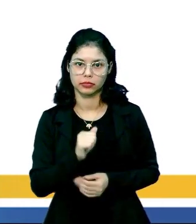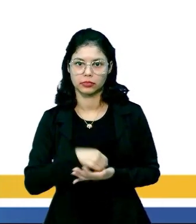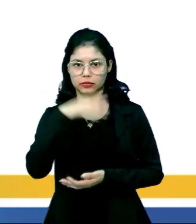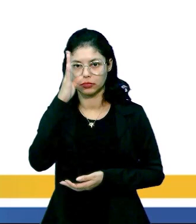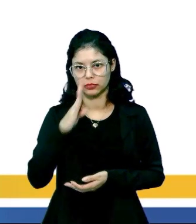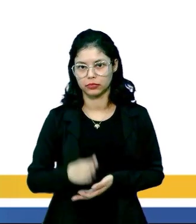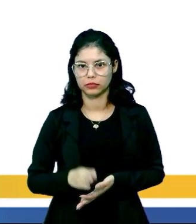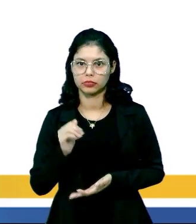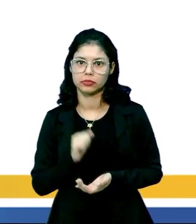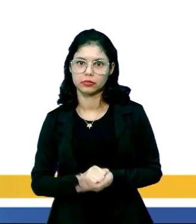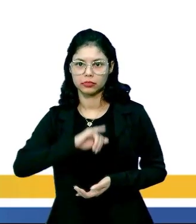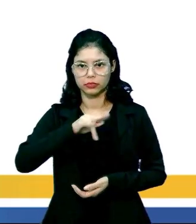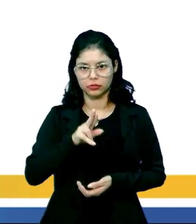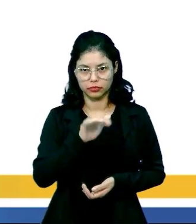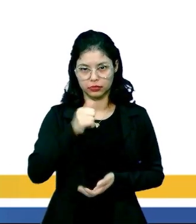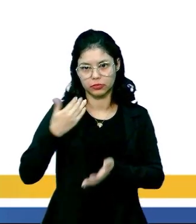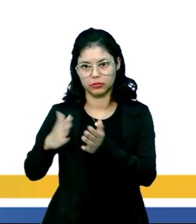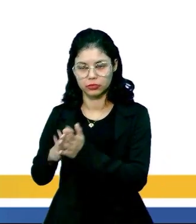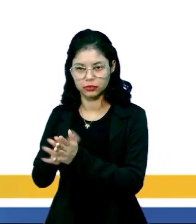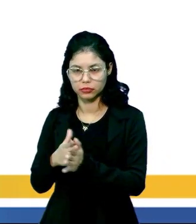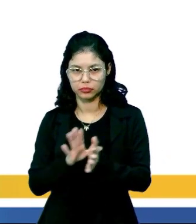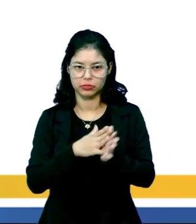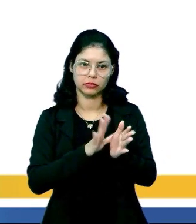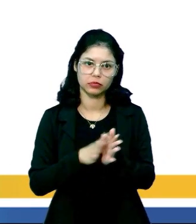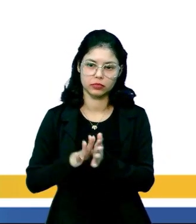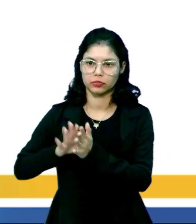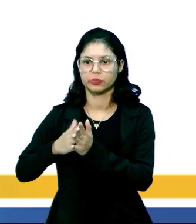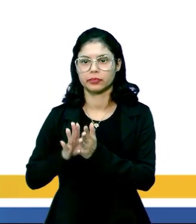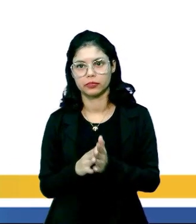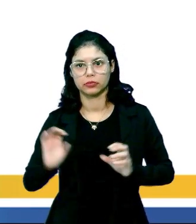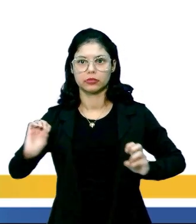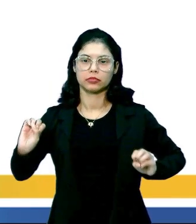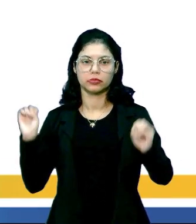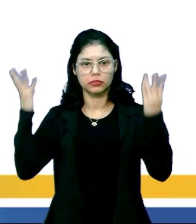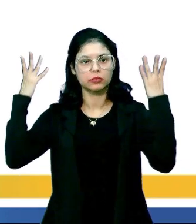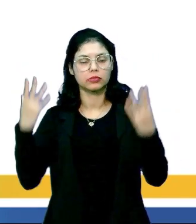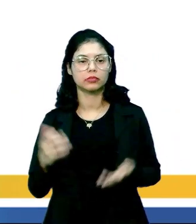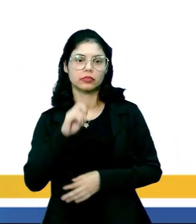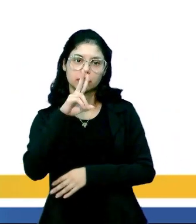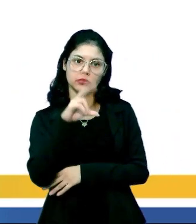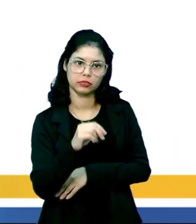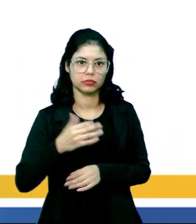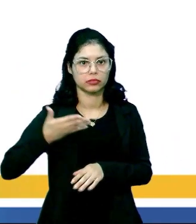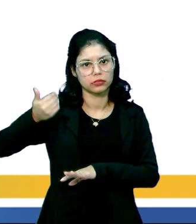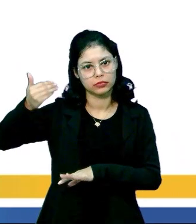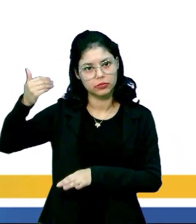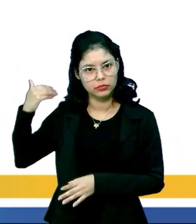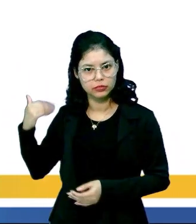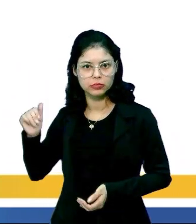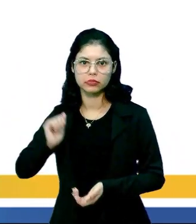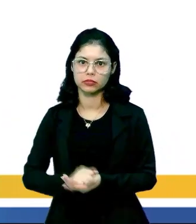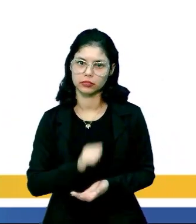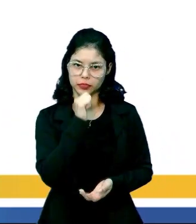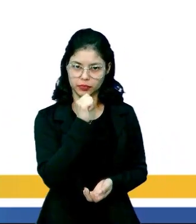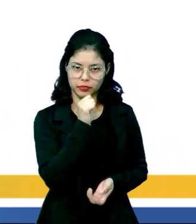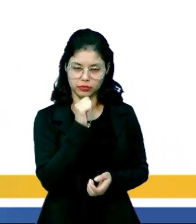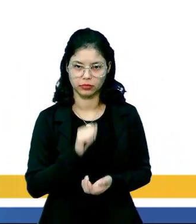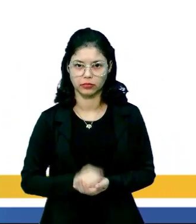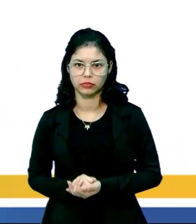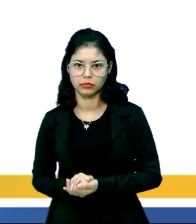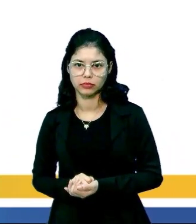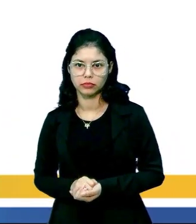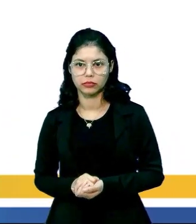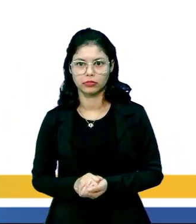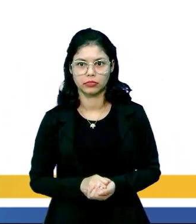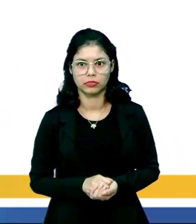brzil un of S and celebrates Years month with shows